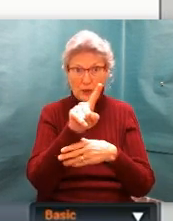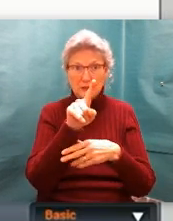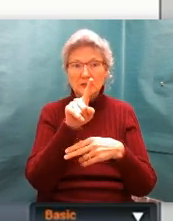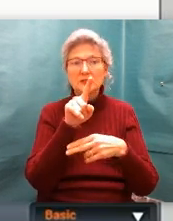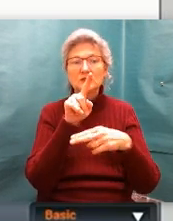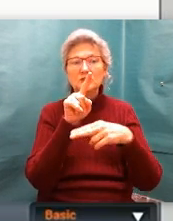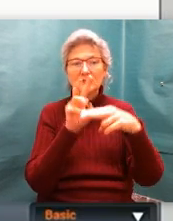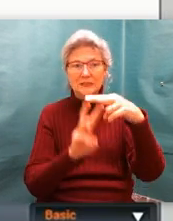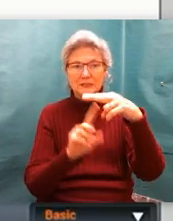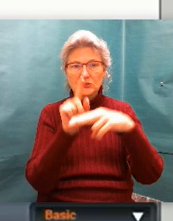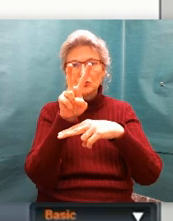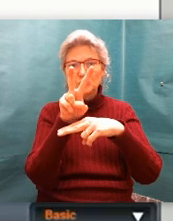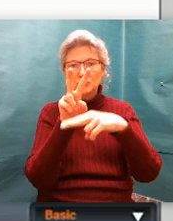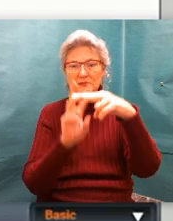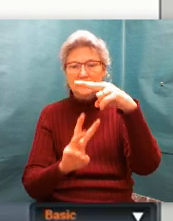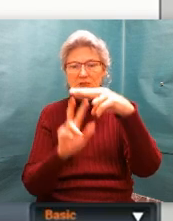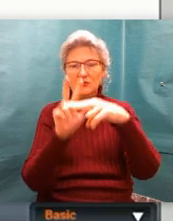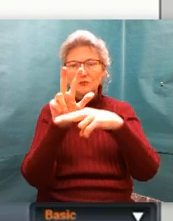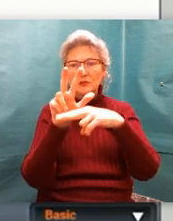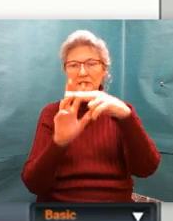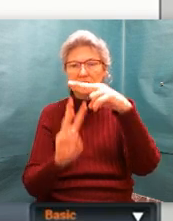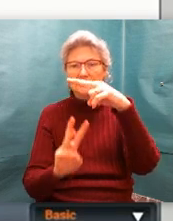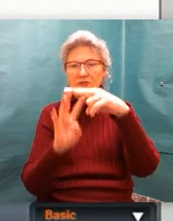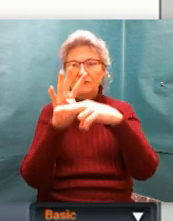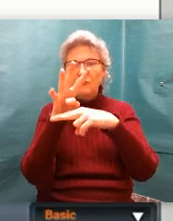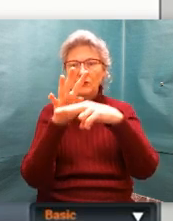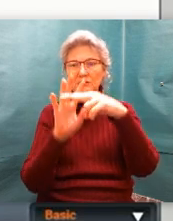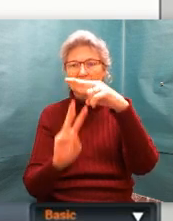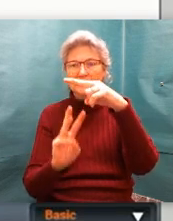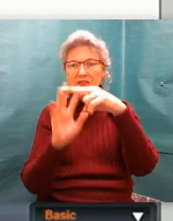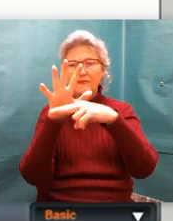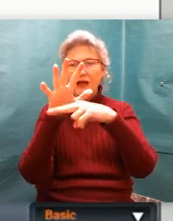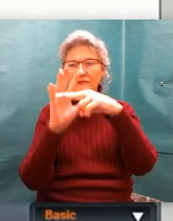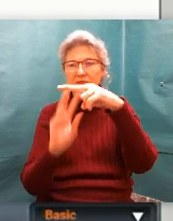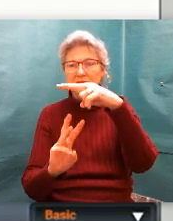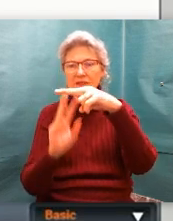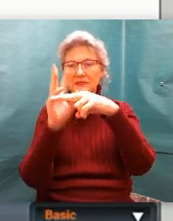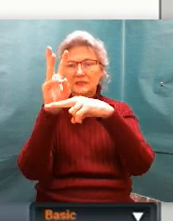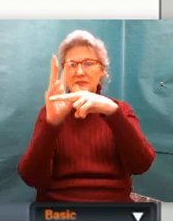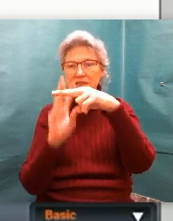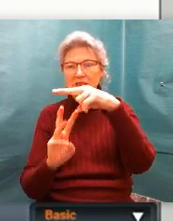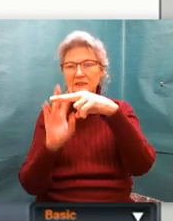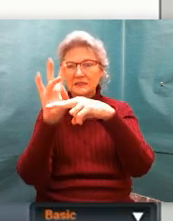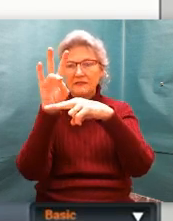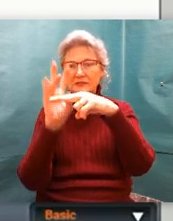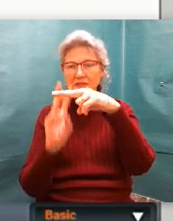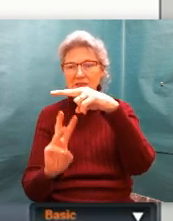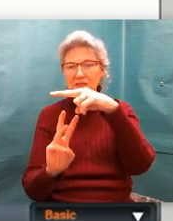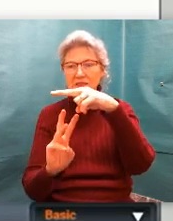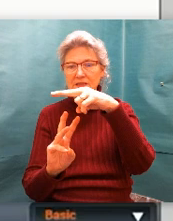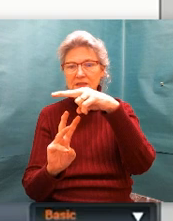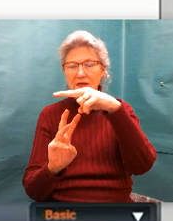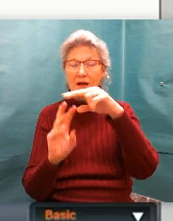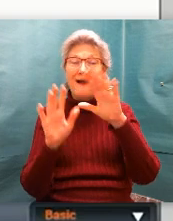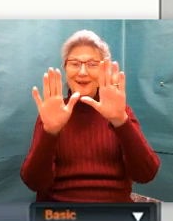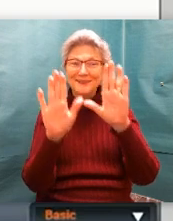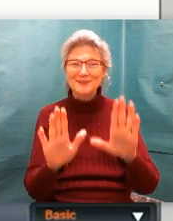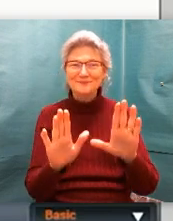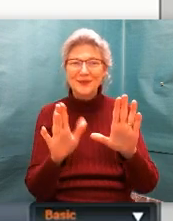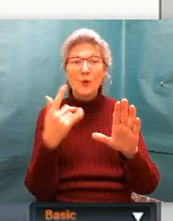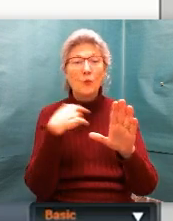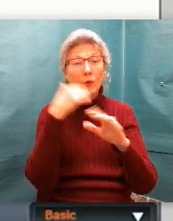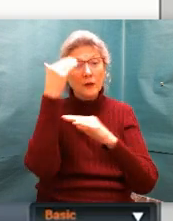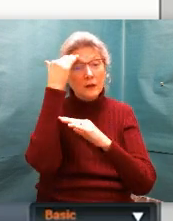1 6, 2 6, 3 6, 4 6, 5 6, 6 6, 7 6. Awesome. And